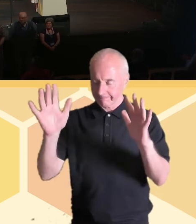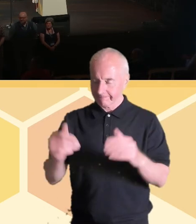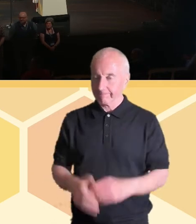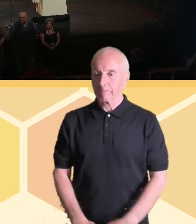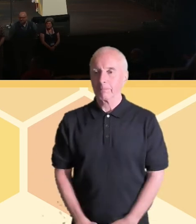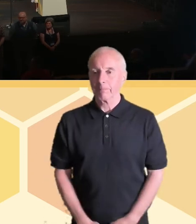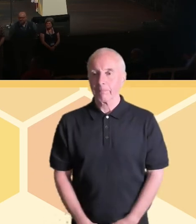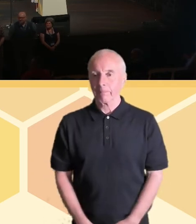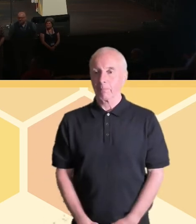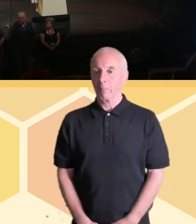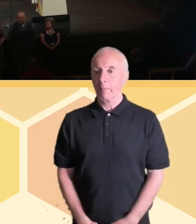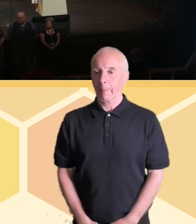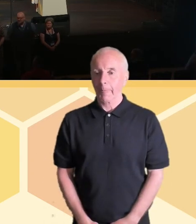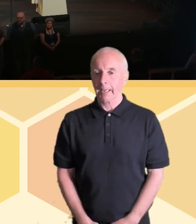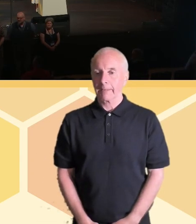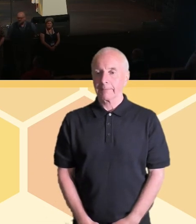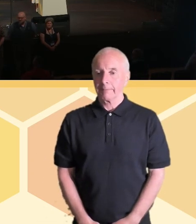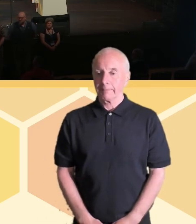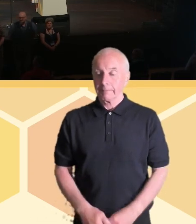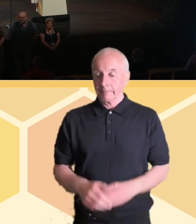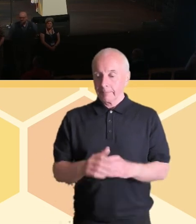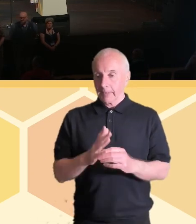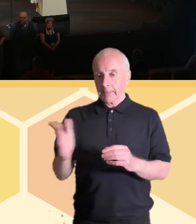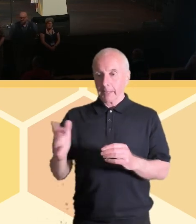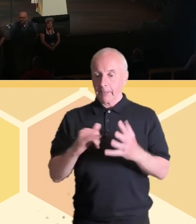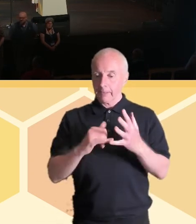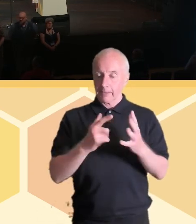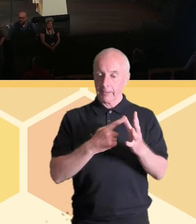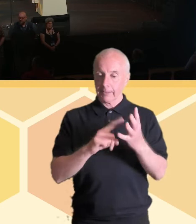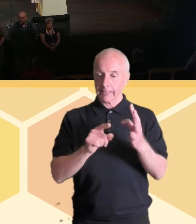And from the Eastern Baptist Association this year, we have Mrs. Sally